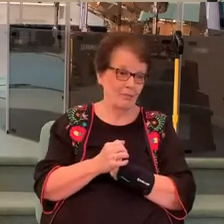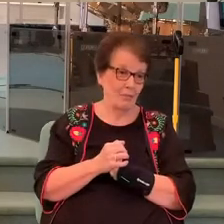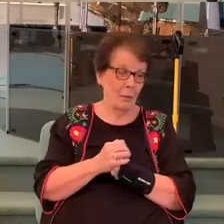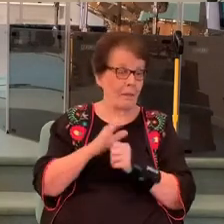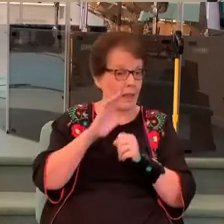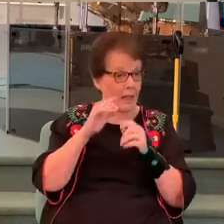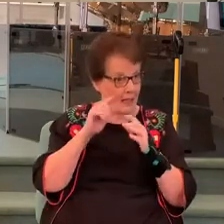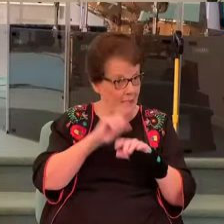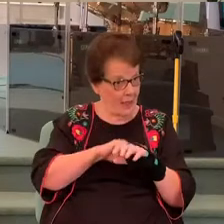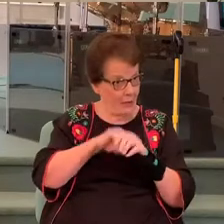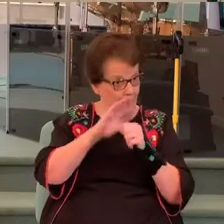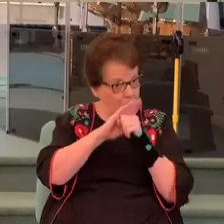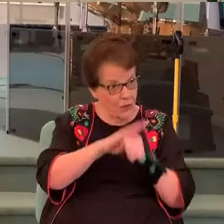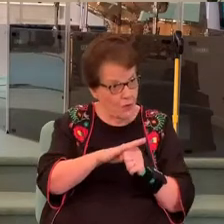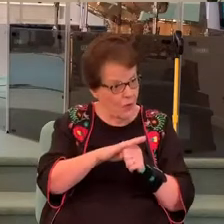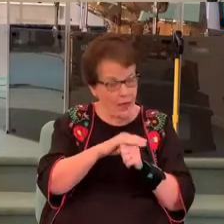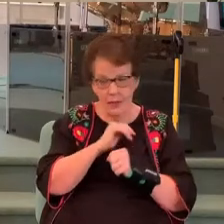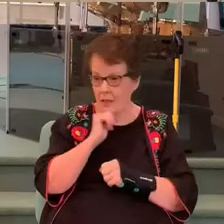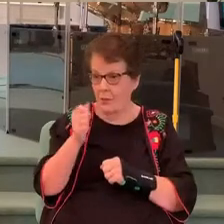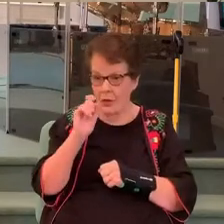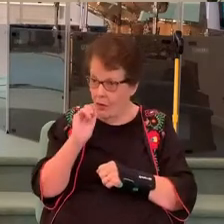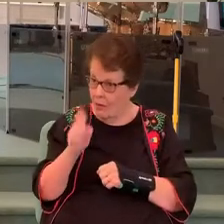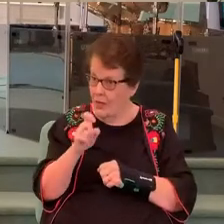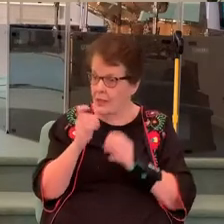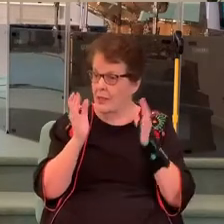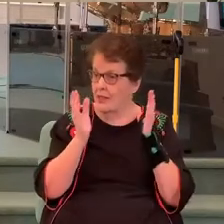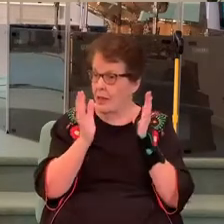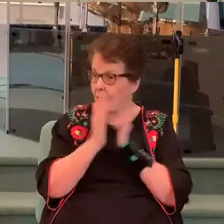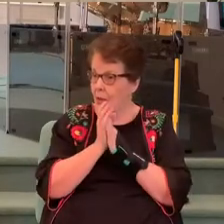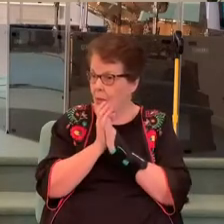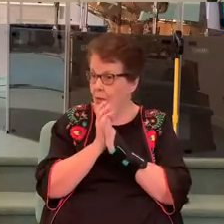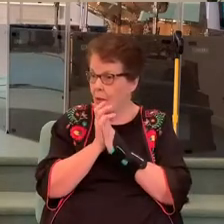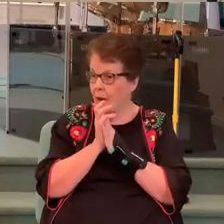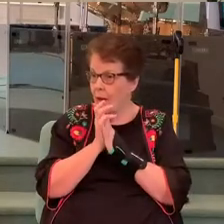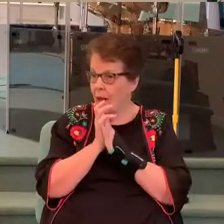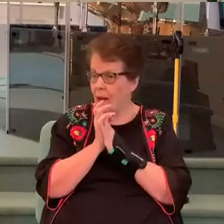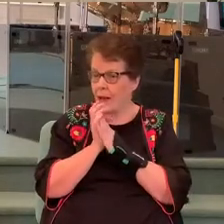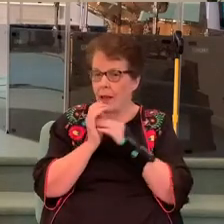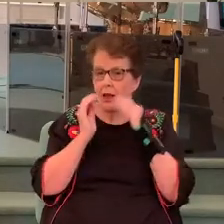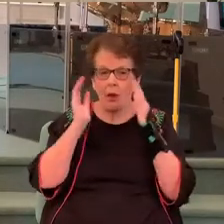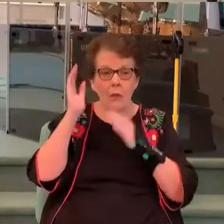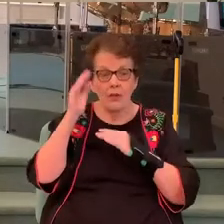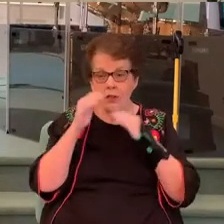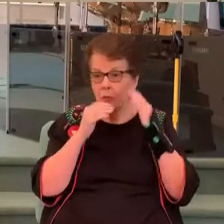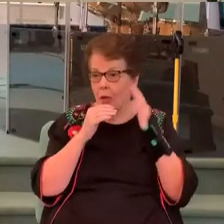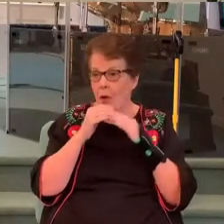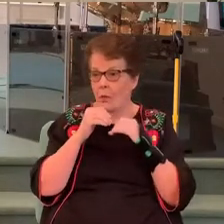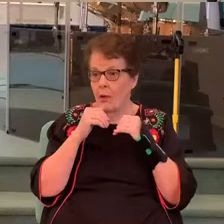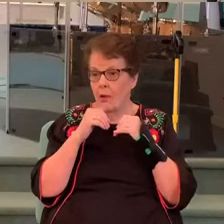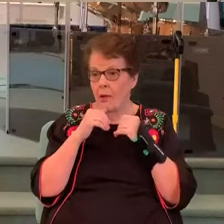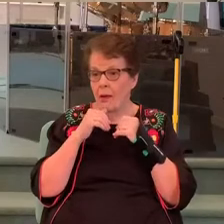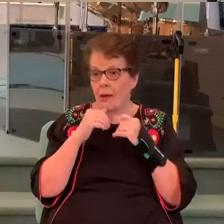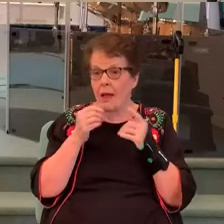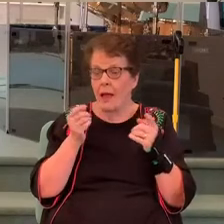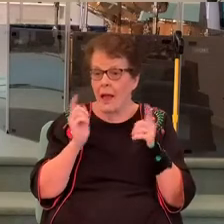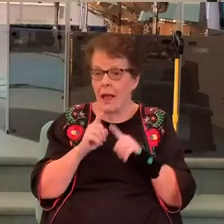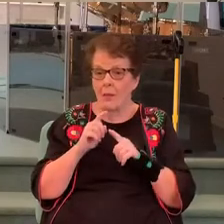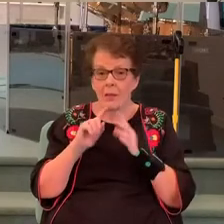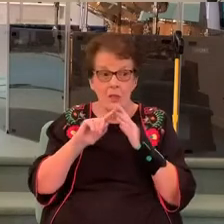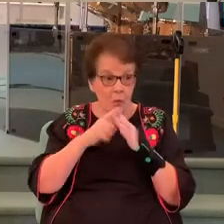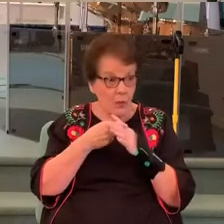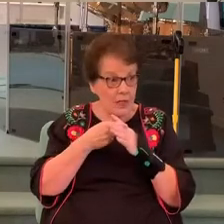pray. When trouble arises, we kick into fight or flight mode, and we start to look for ways to fix the